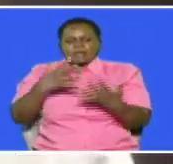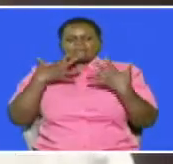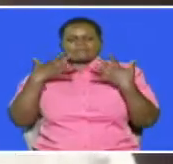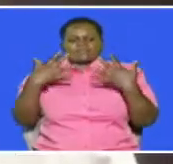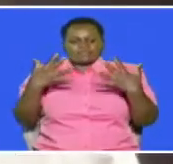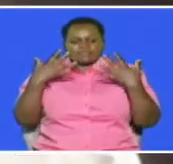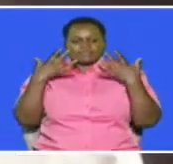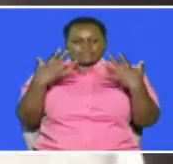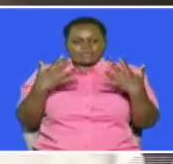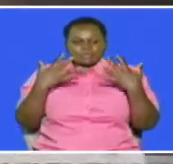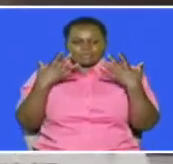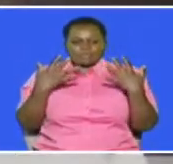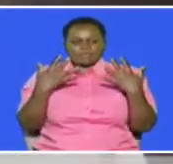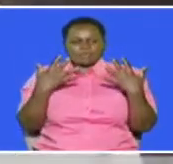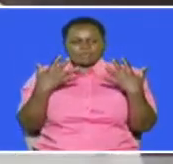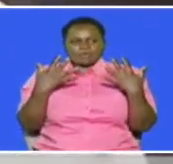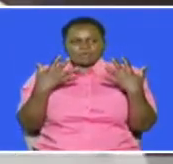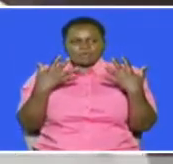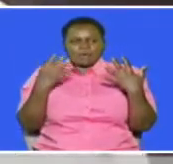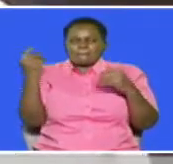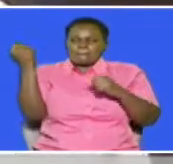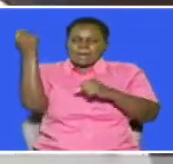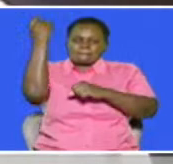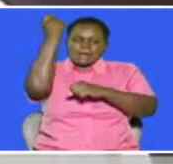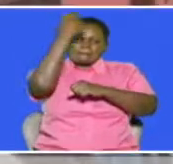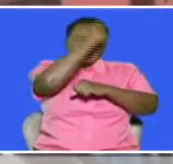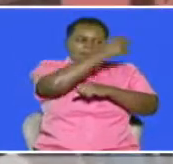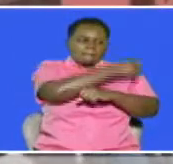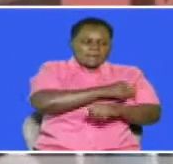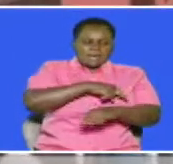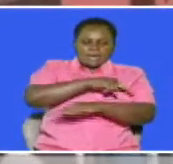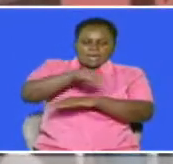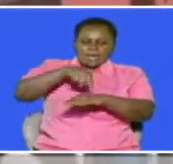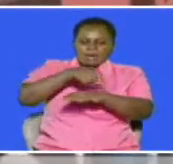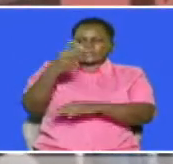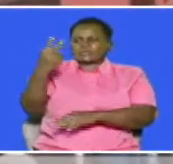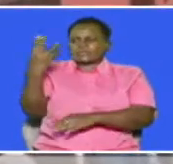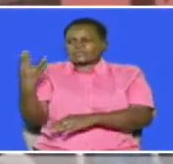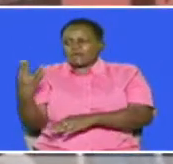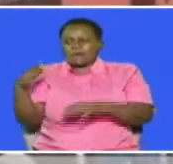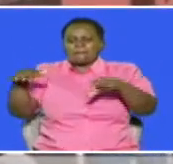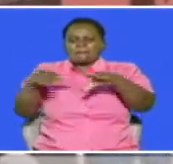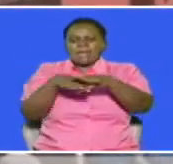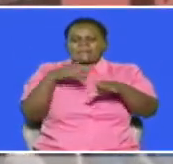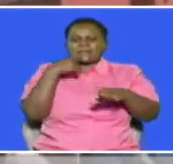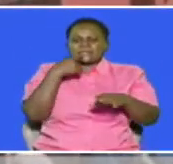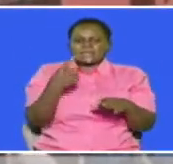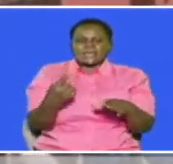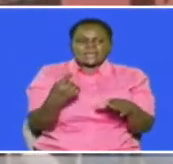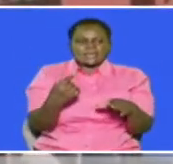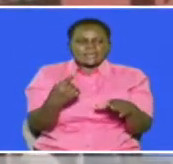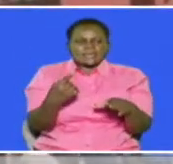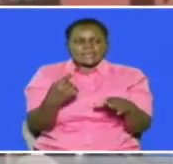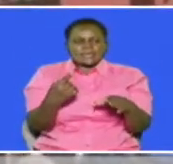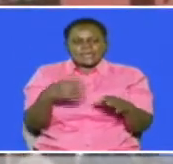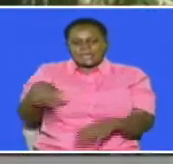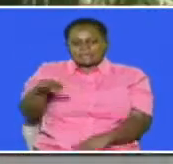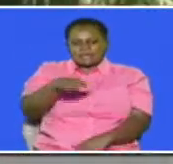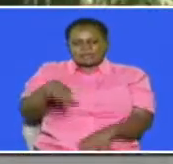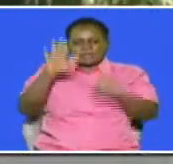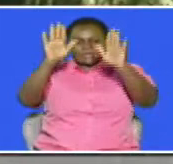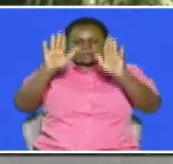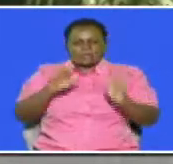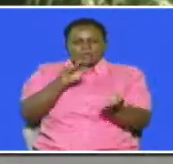oxygen throughout 24 hours. According to worshippers here, Hinduism is conscious about environment